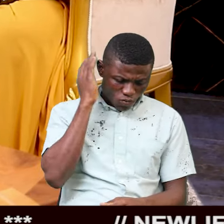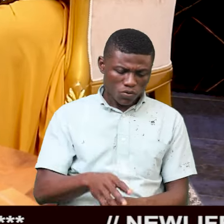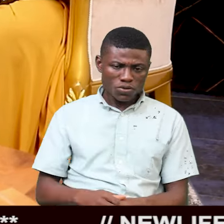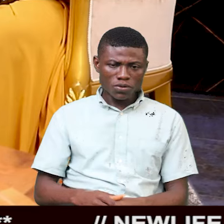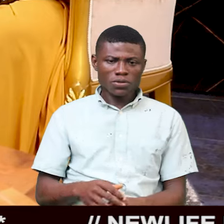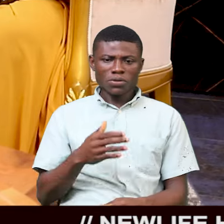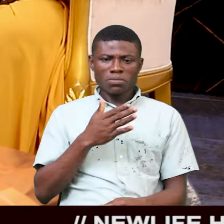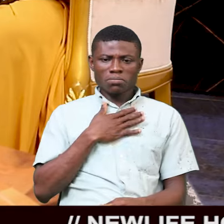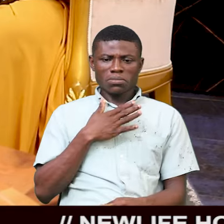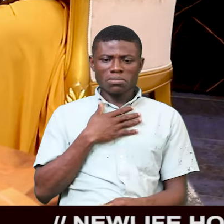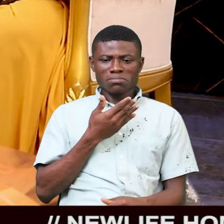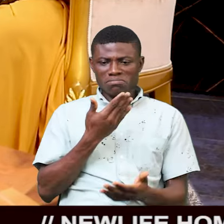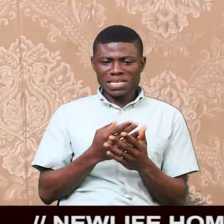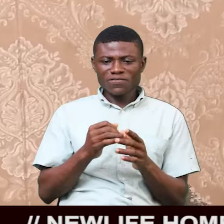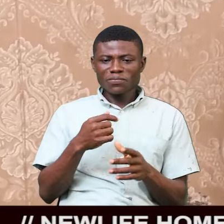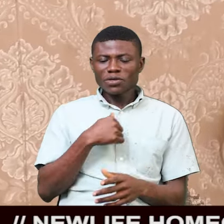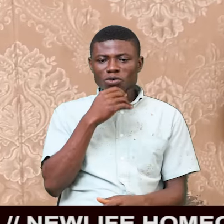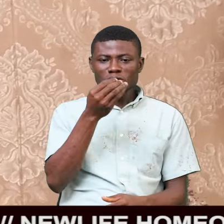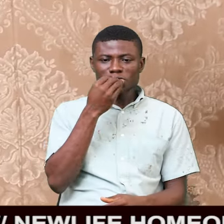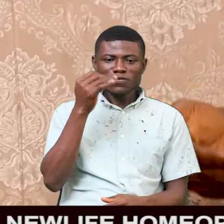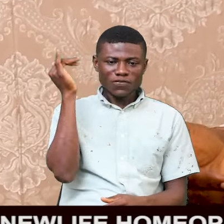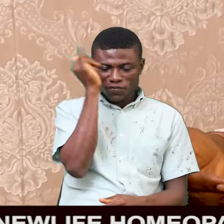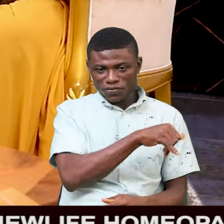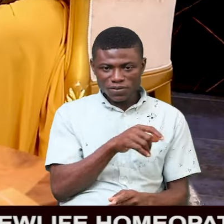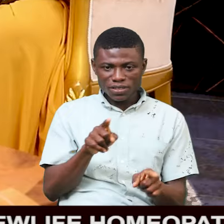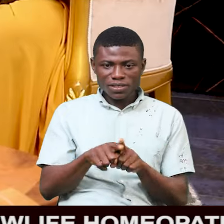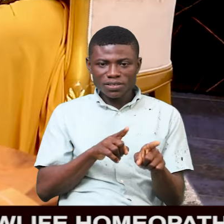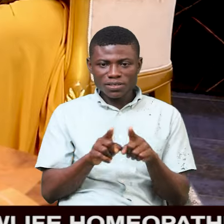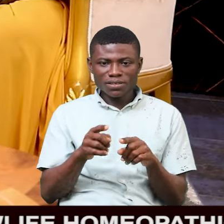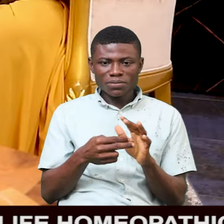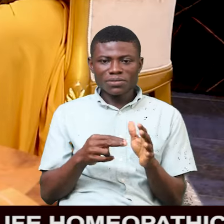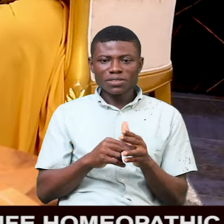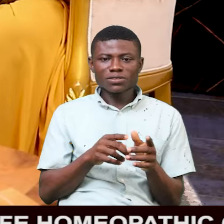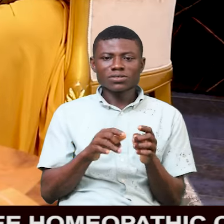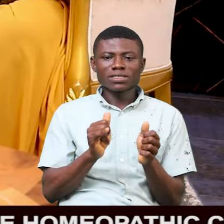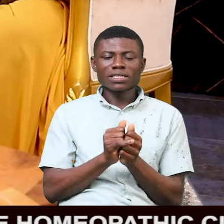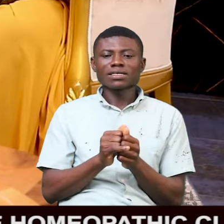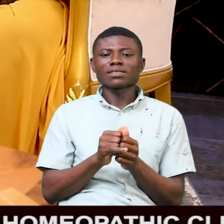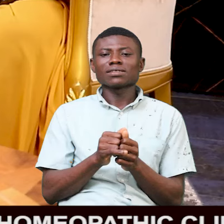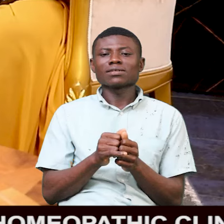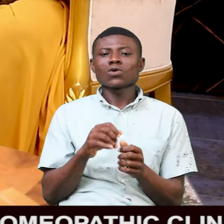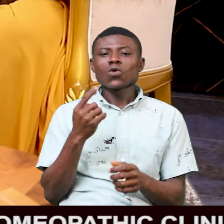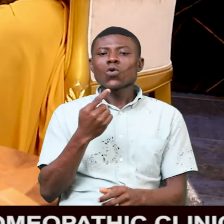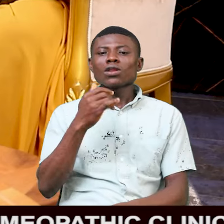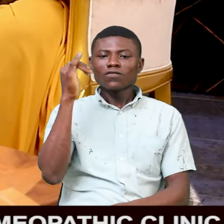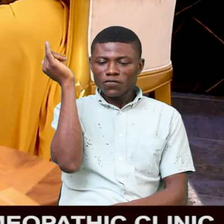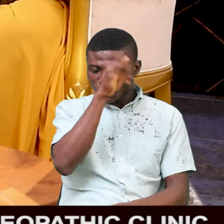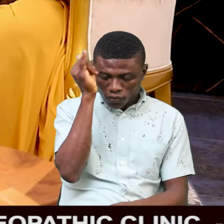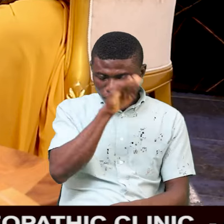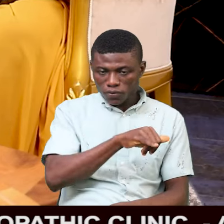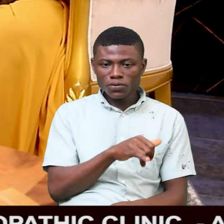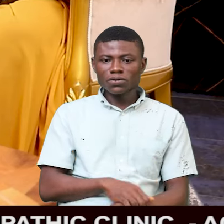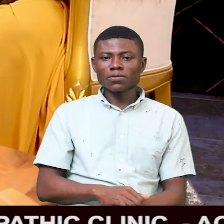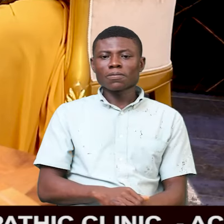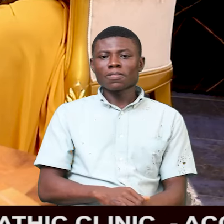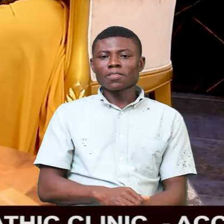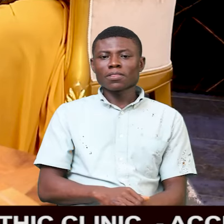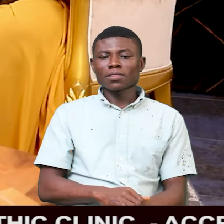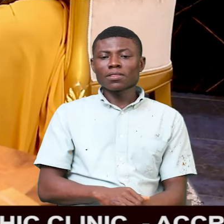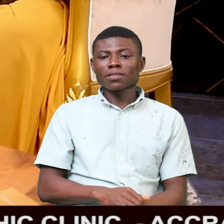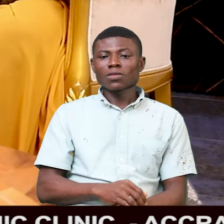sika wen dia u Jimmy. And as you do that, you reconnect. Only a fool rejects the food prepared for